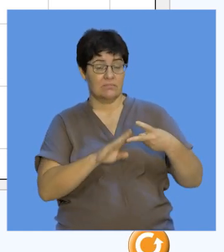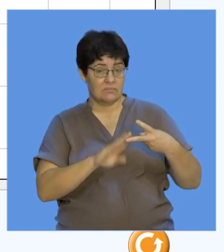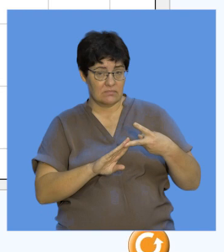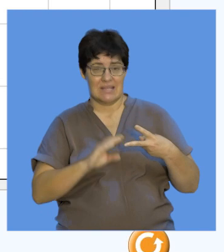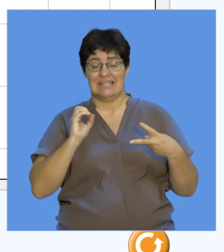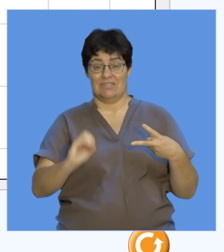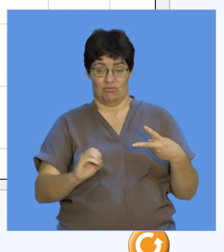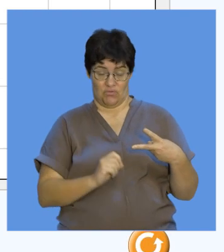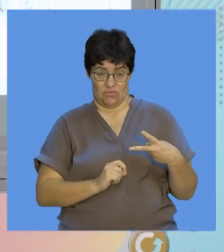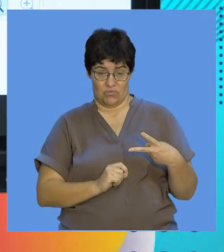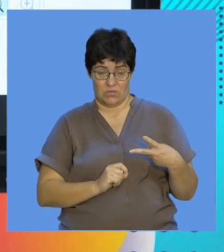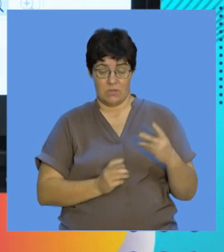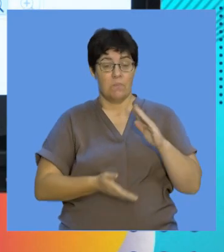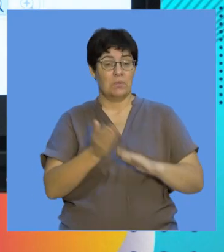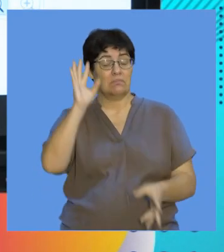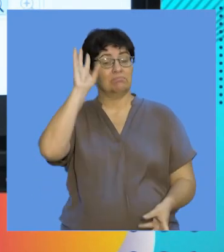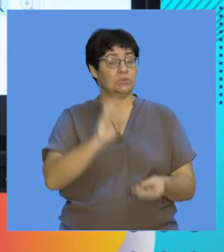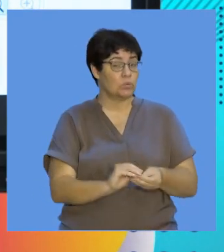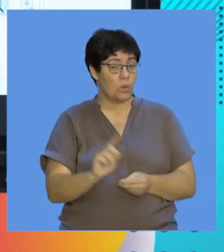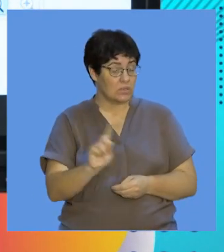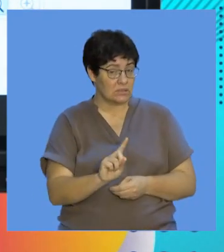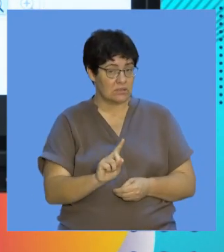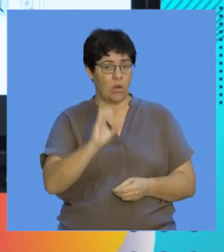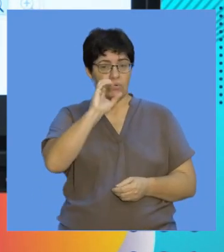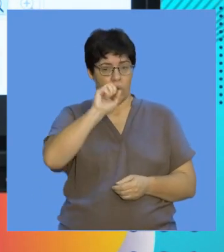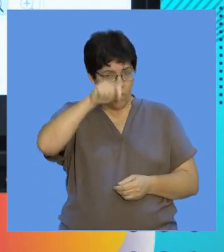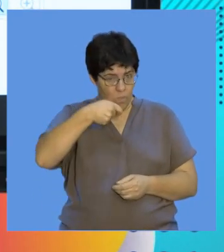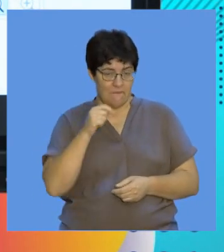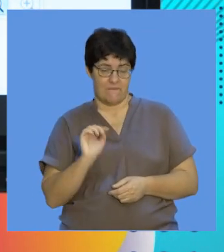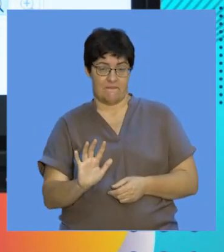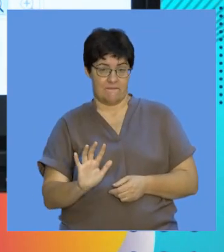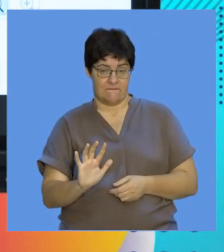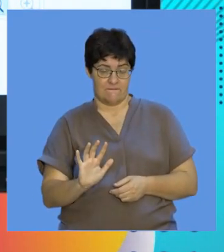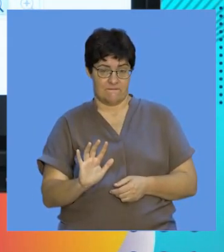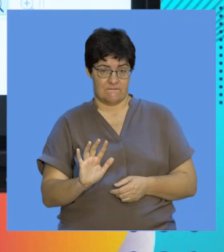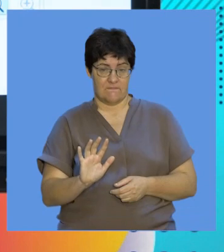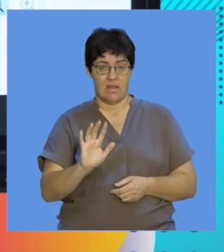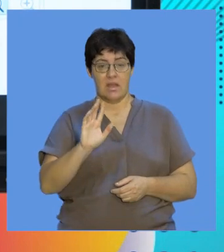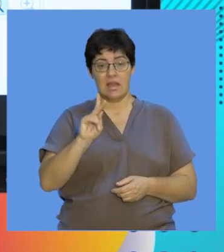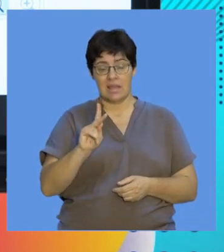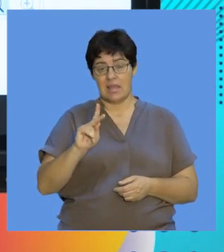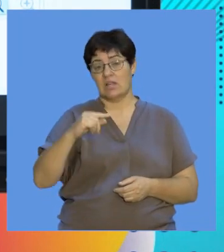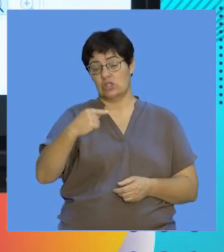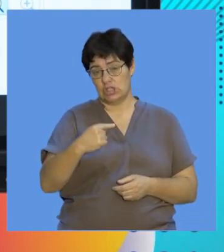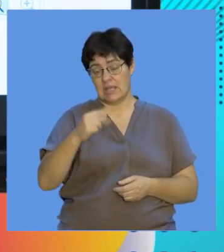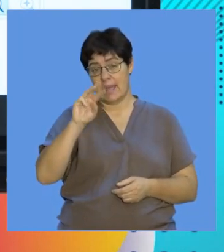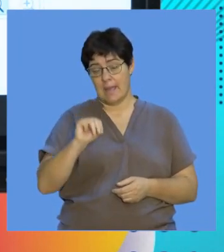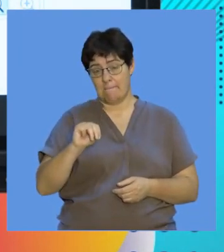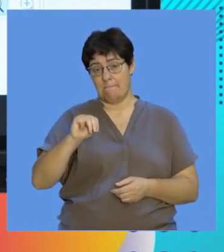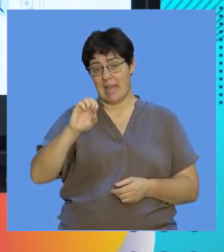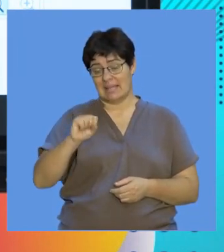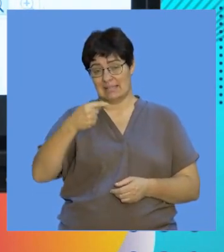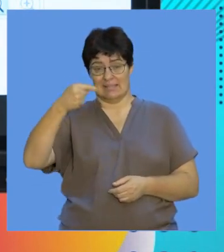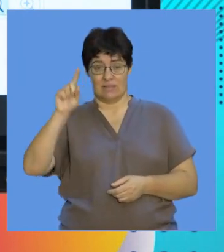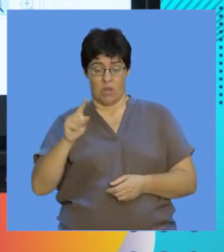total momentum at the moment is 0.5 kilogram meters per second to the right. Let's